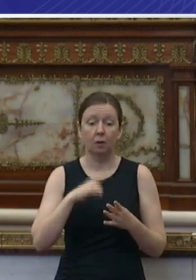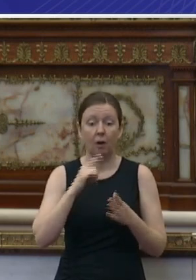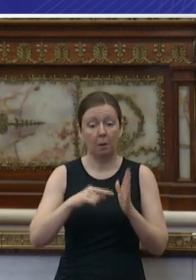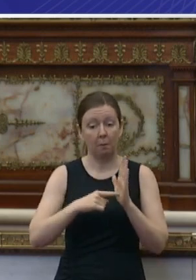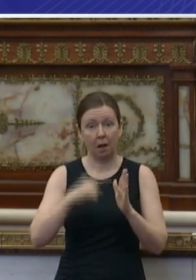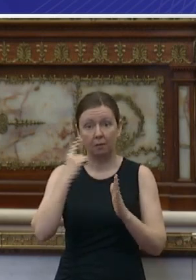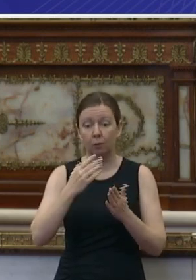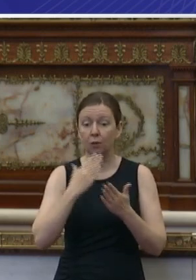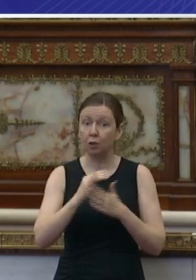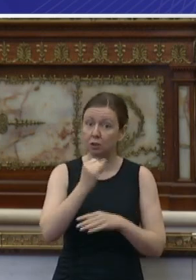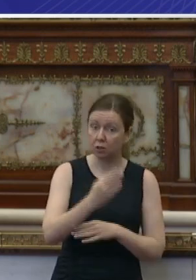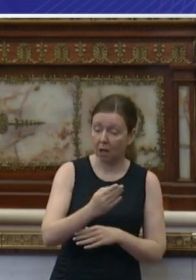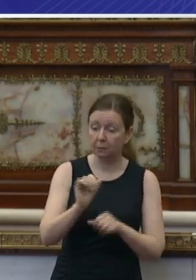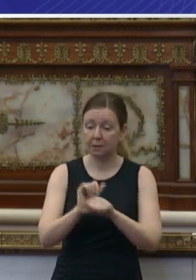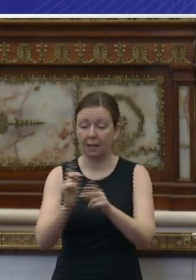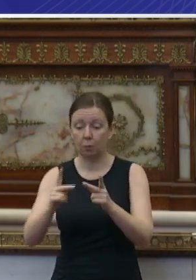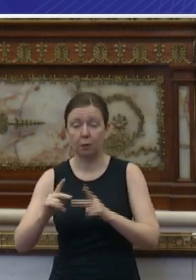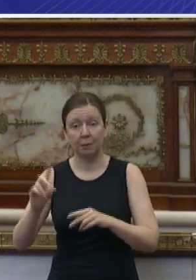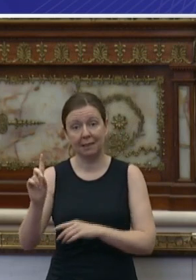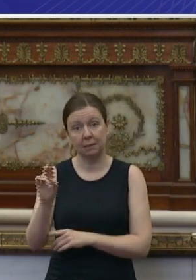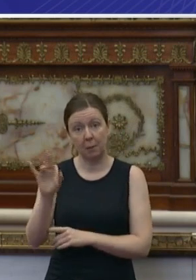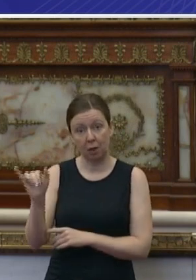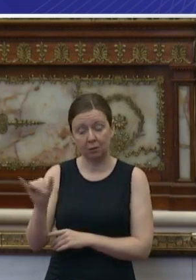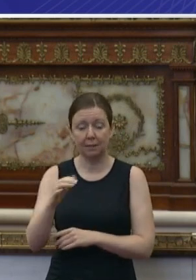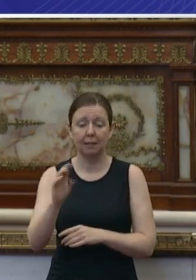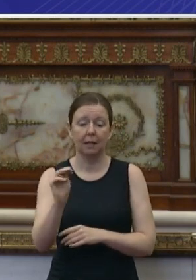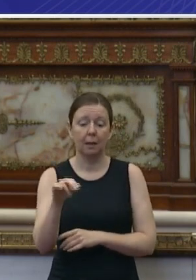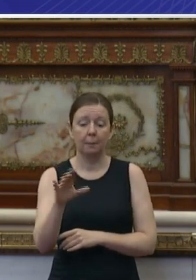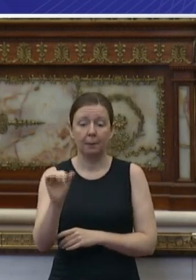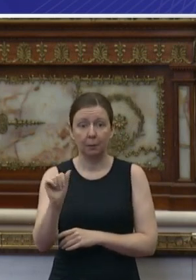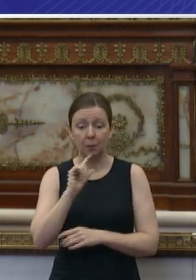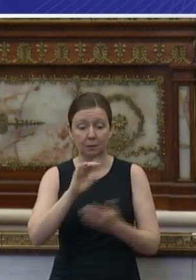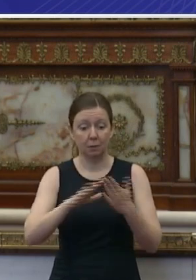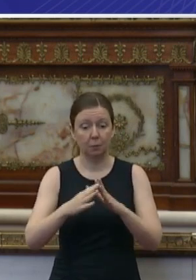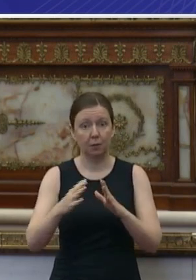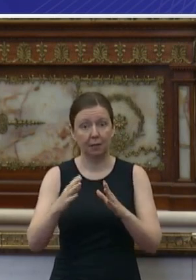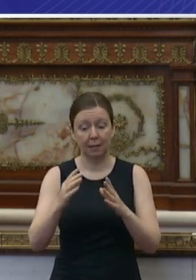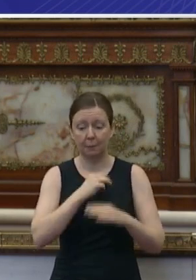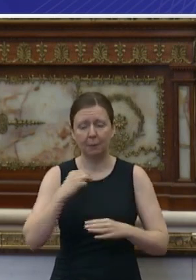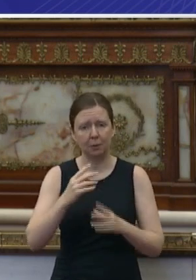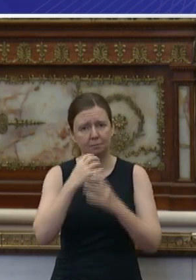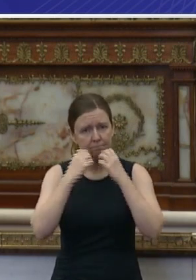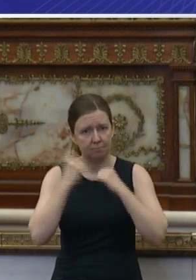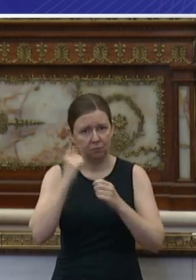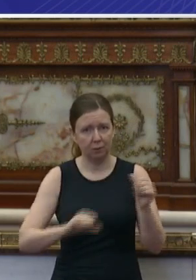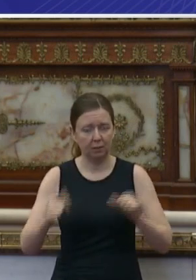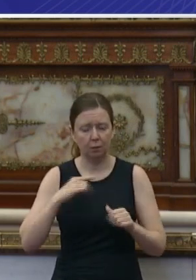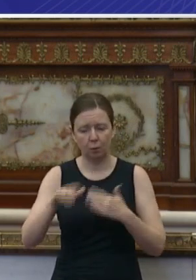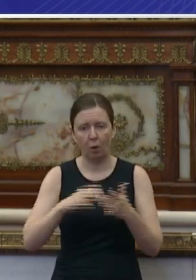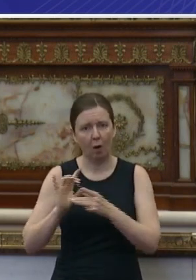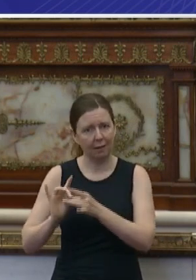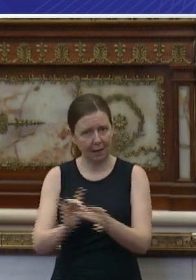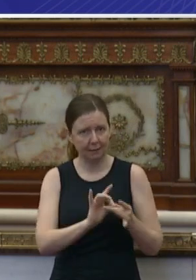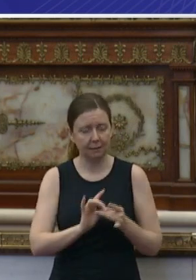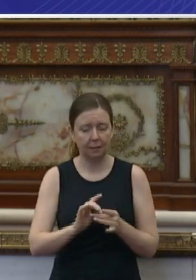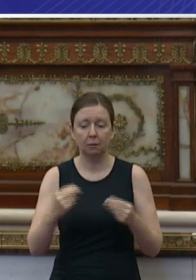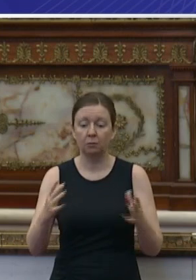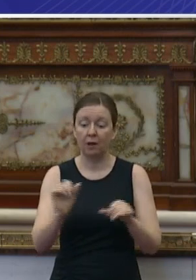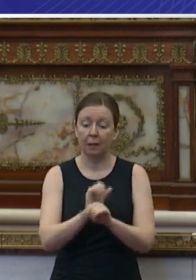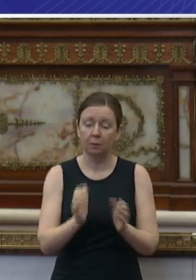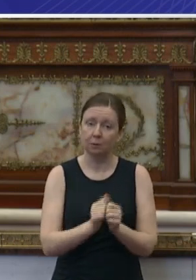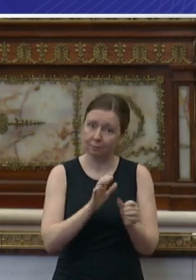model for good jobs and workplace democracy, and Mariposa's community members care for one another. We are all connected. Providing employees